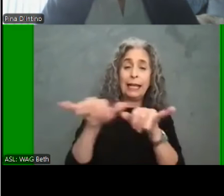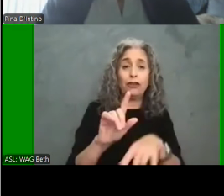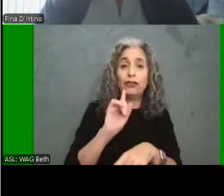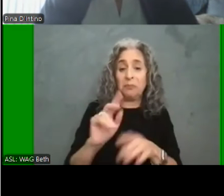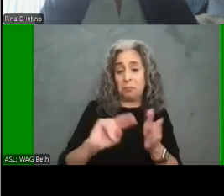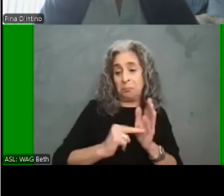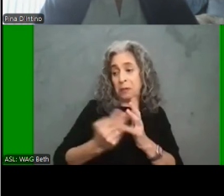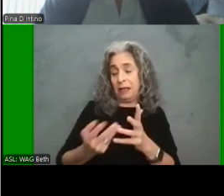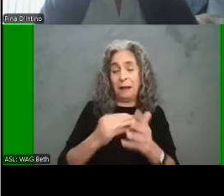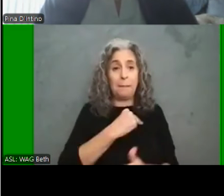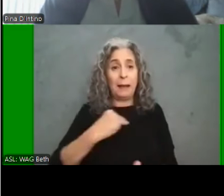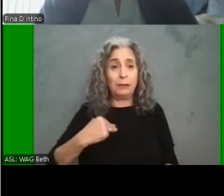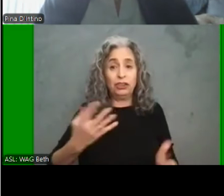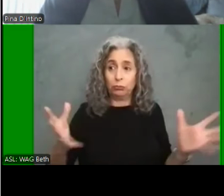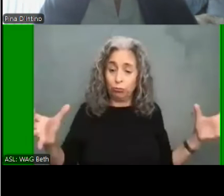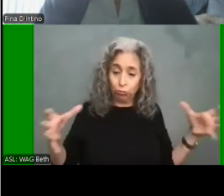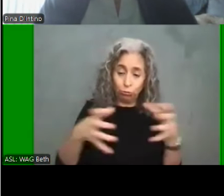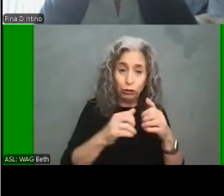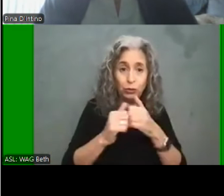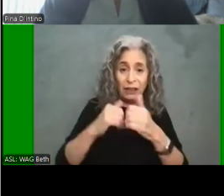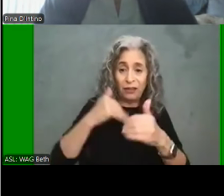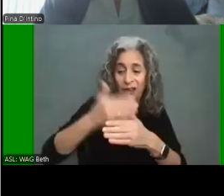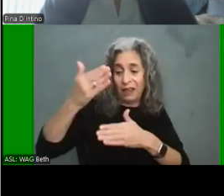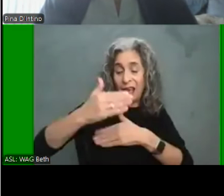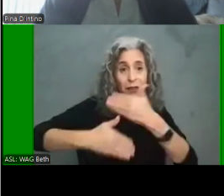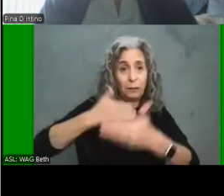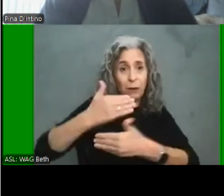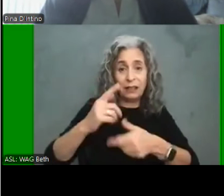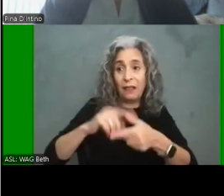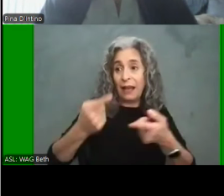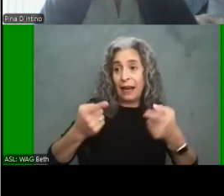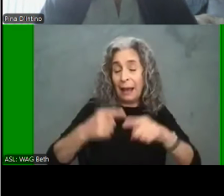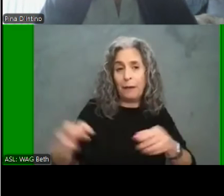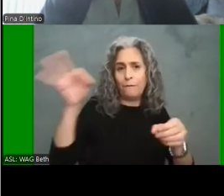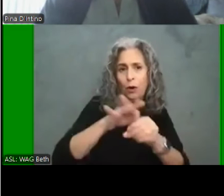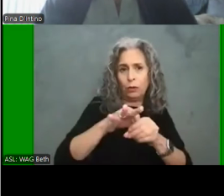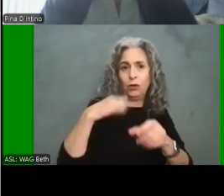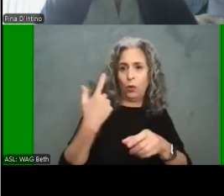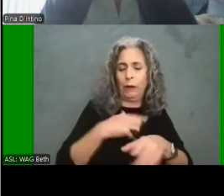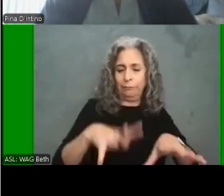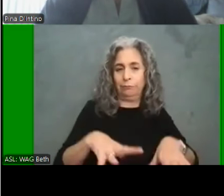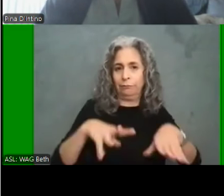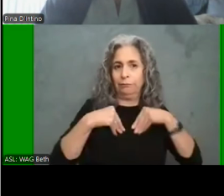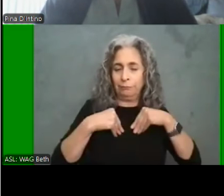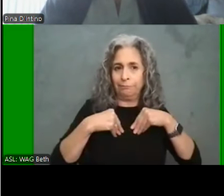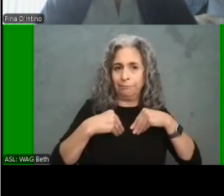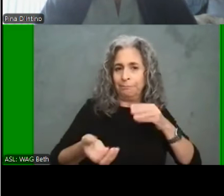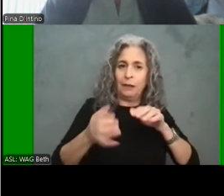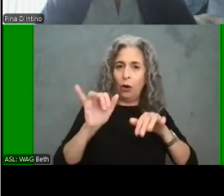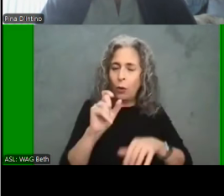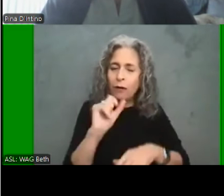the membership gets together at the end of the process and they vote, do we adopt this as a standard or not? That's what members can